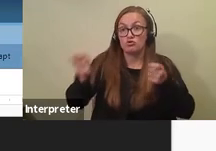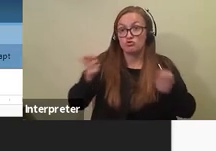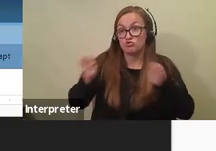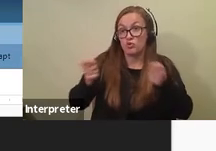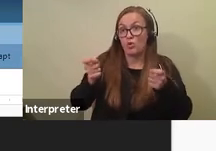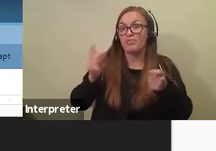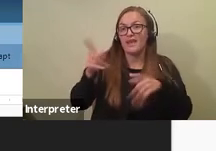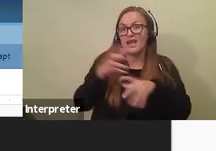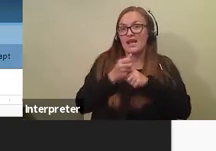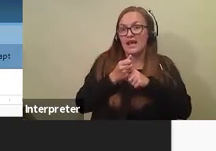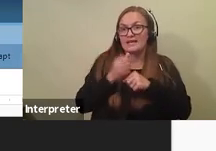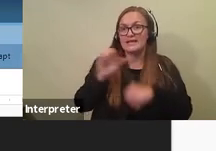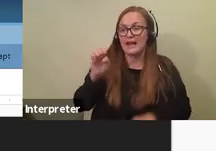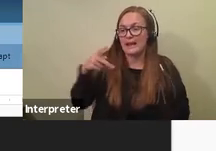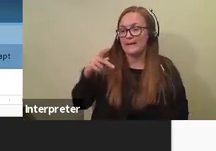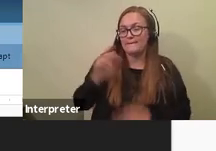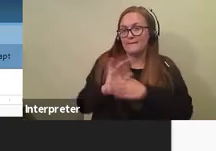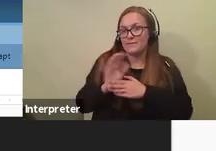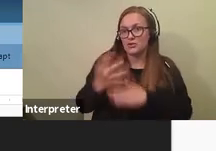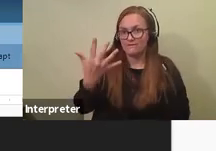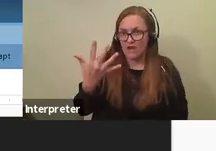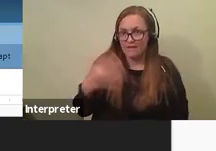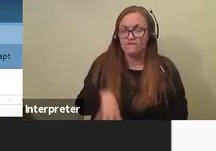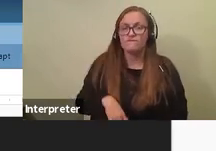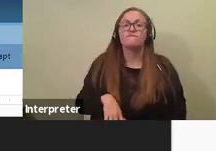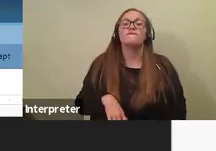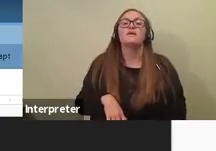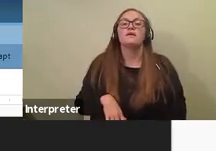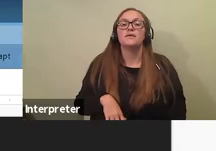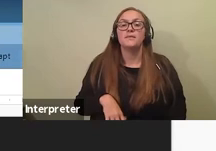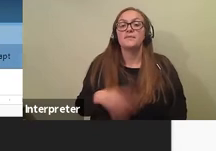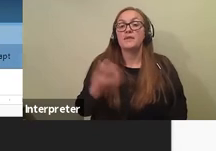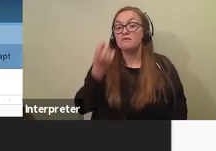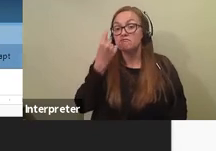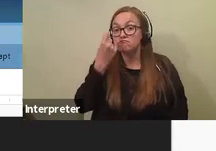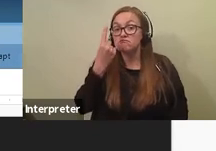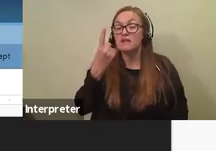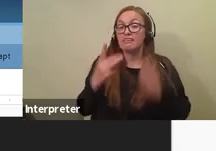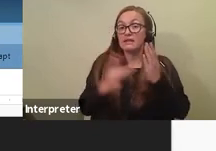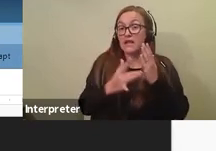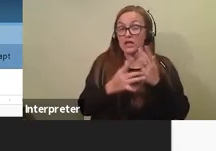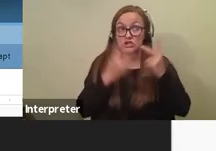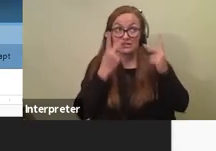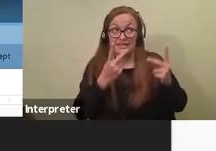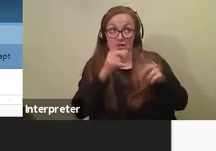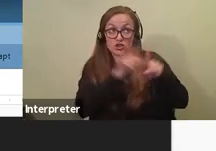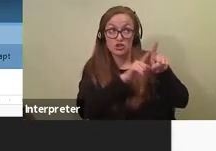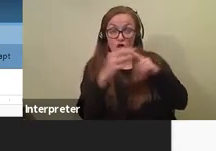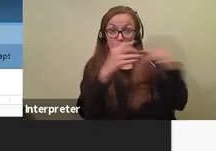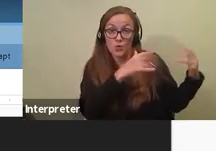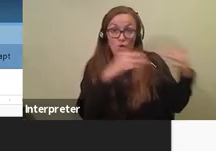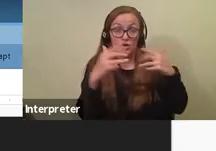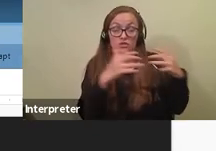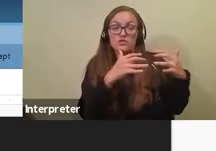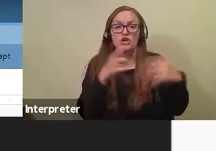Episode 5. Some of the ways that we're still a ways off from the technology that we see in Star Wars is that you can see that